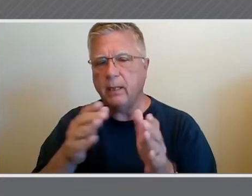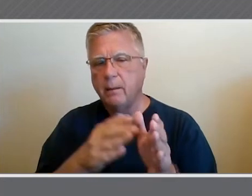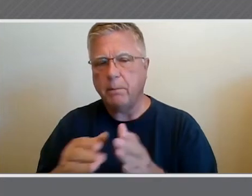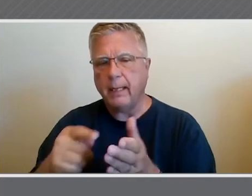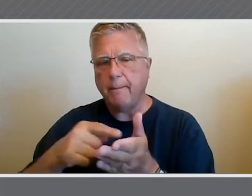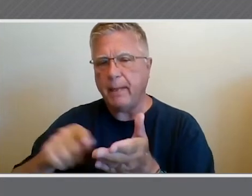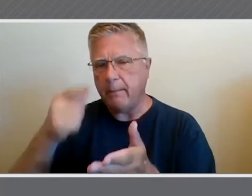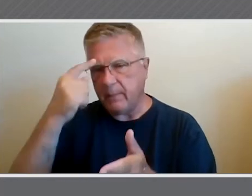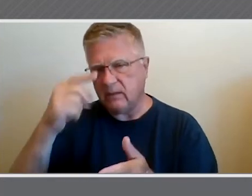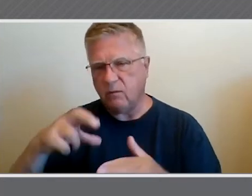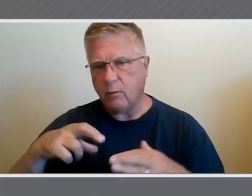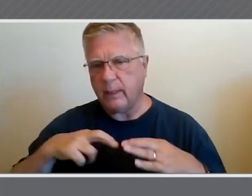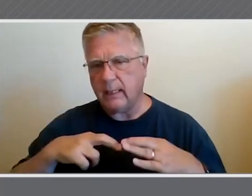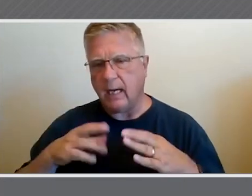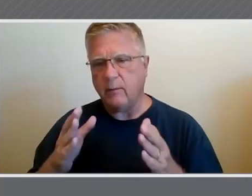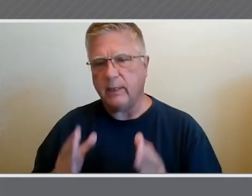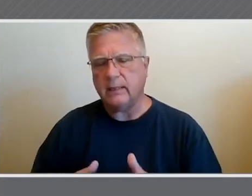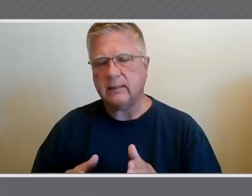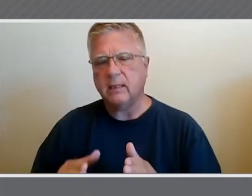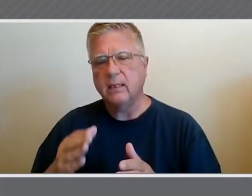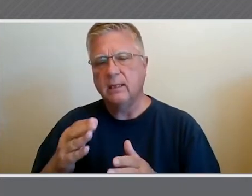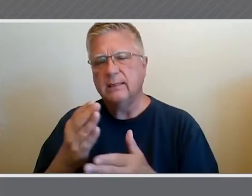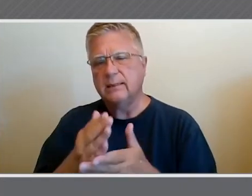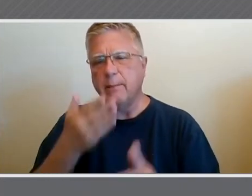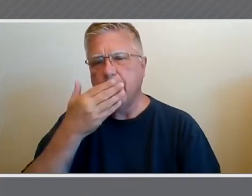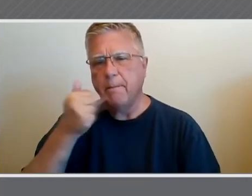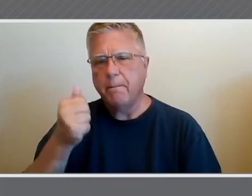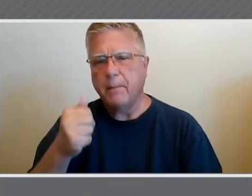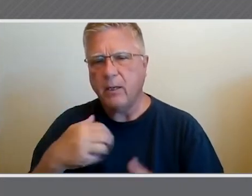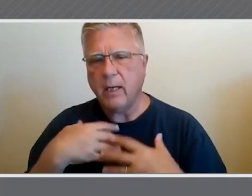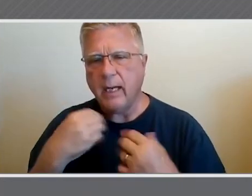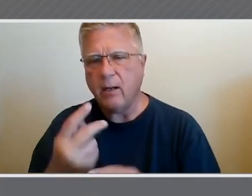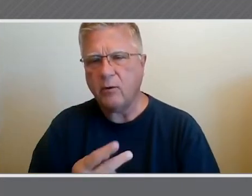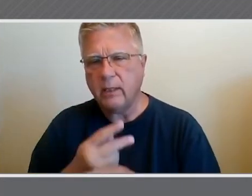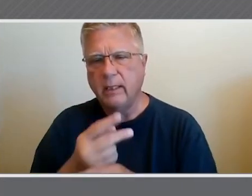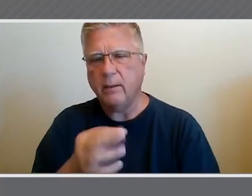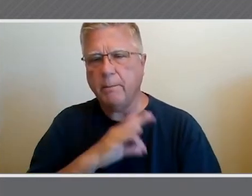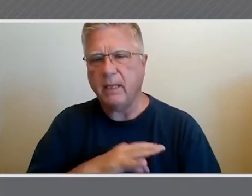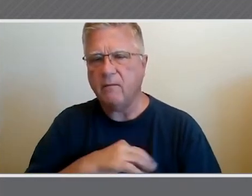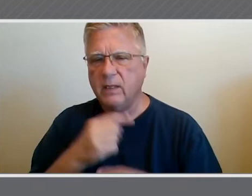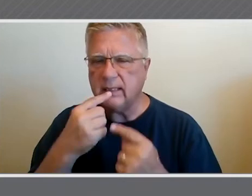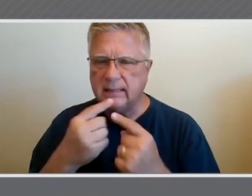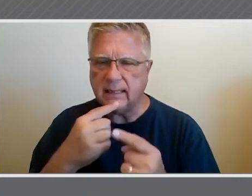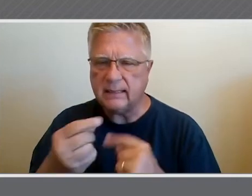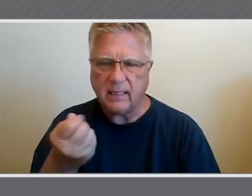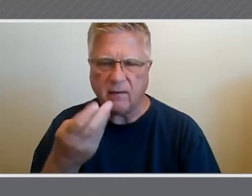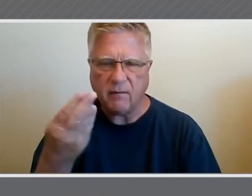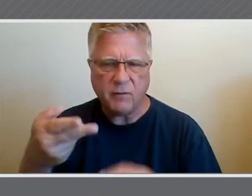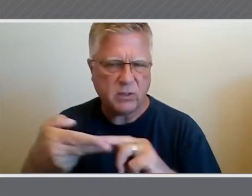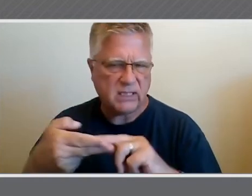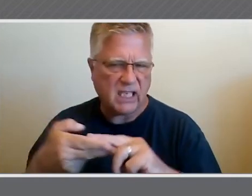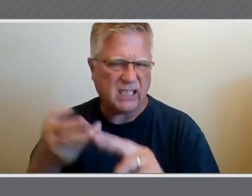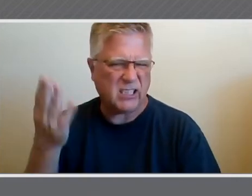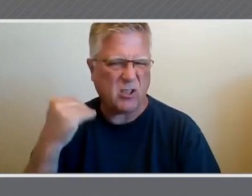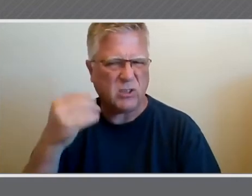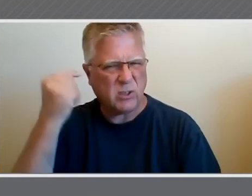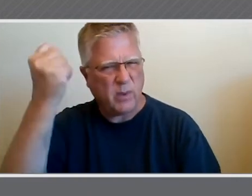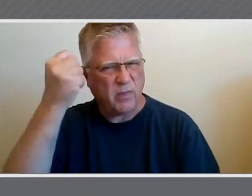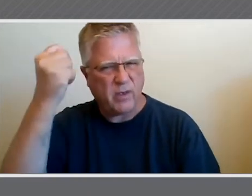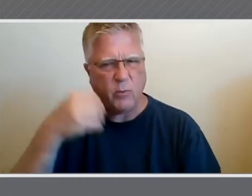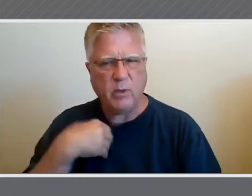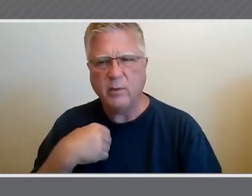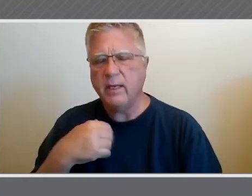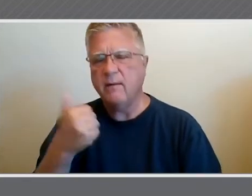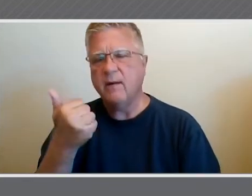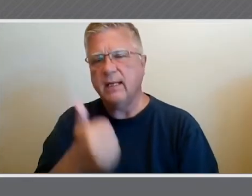of the retiree healthcare benefits that I mentioned a few slides ago. So that, in theory, would get us a self-sustaining